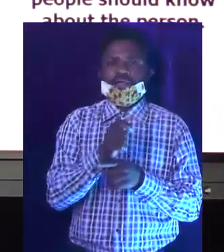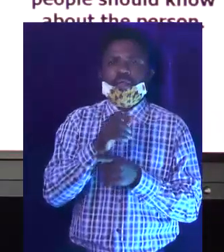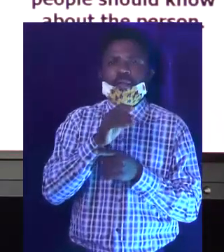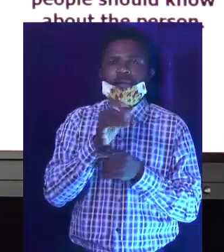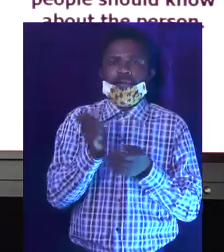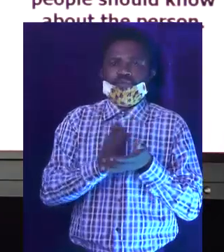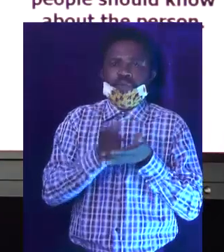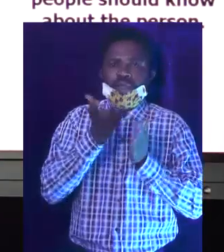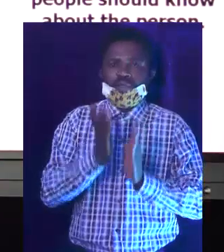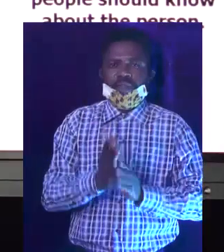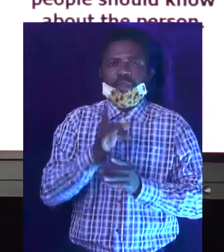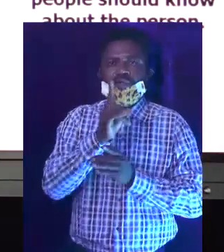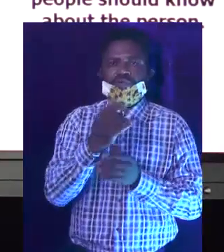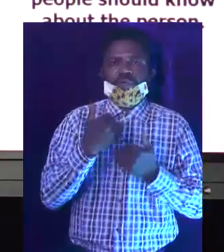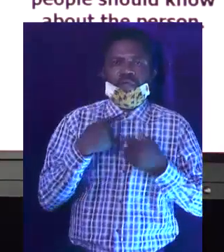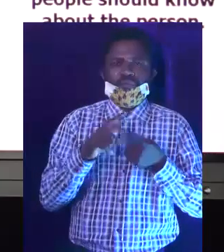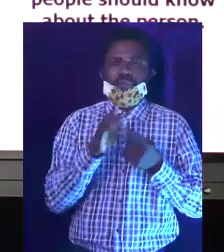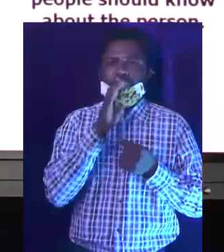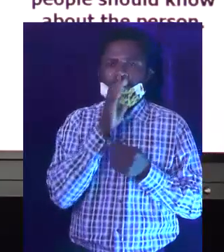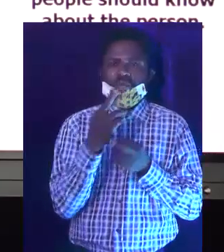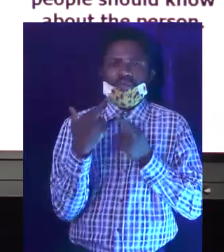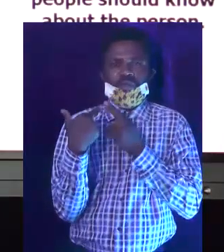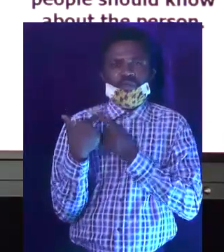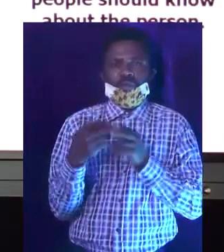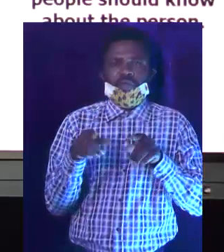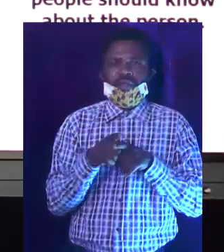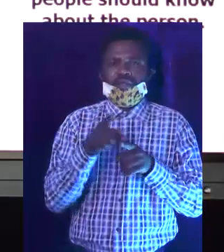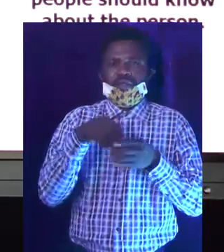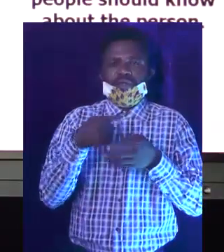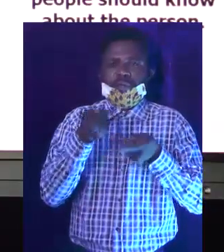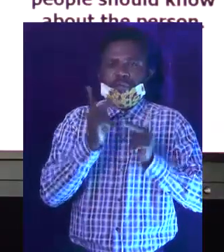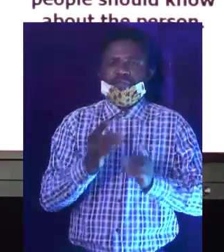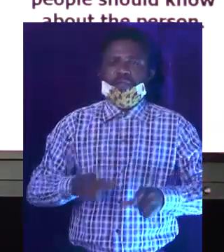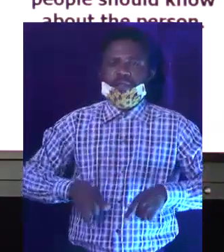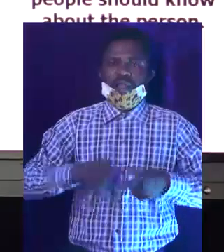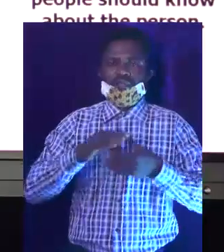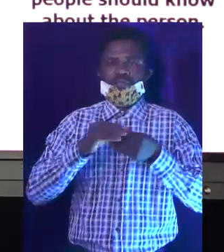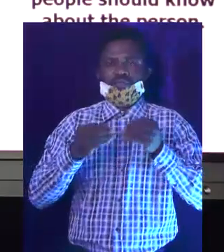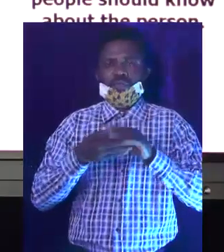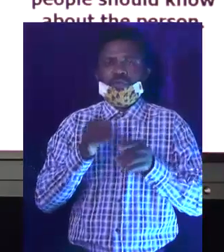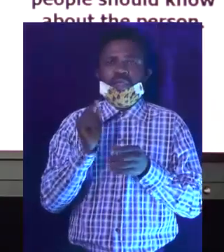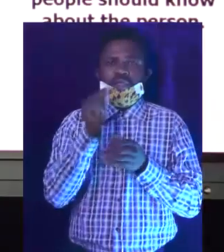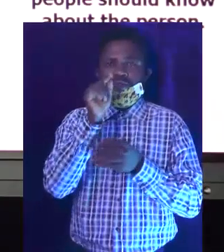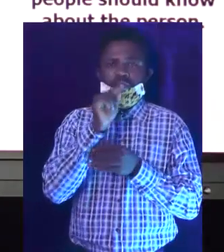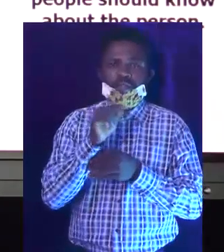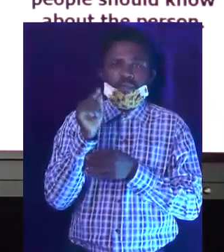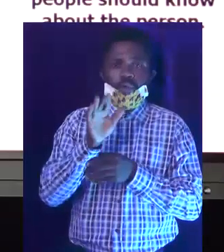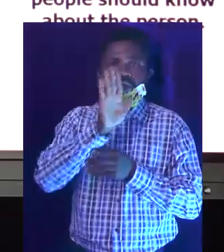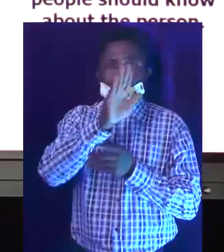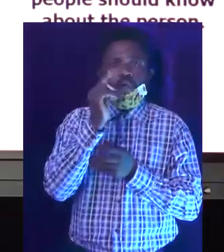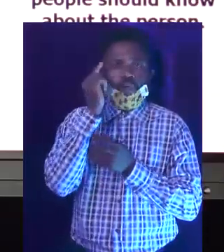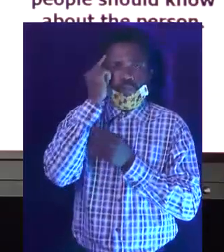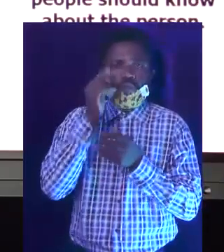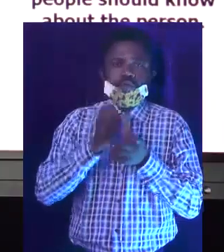a biographer, you play a role in the person's life or the person's life story. Therefore,